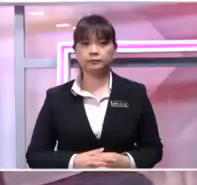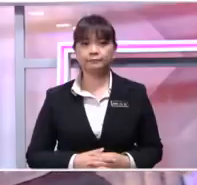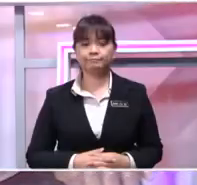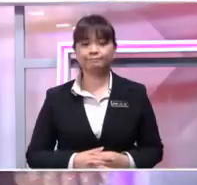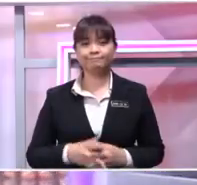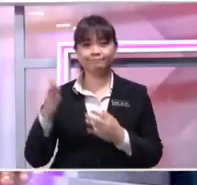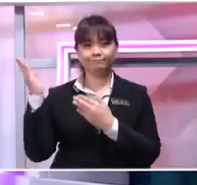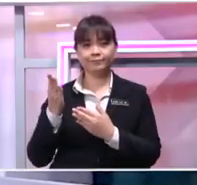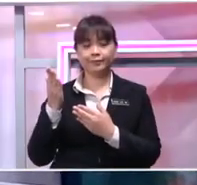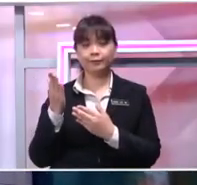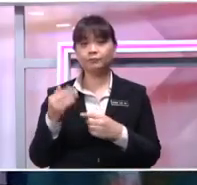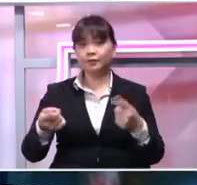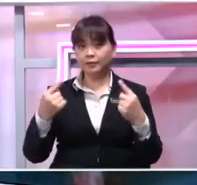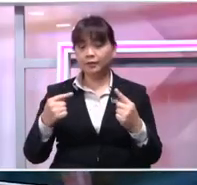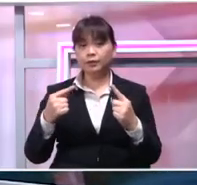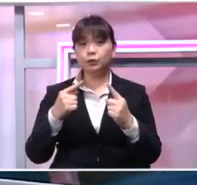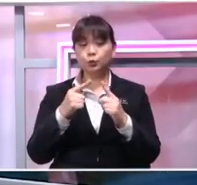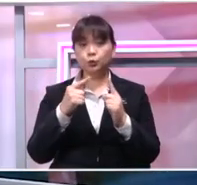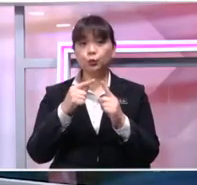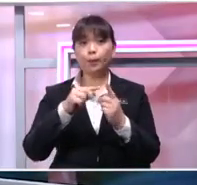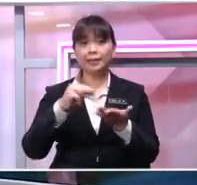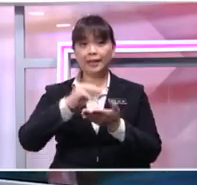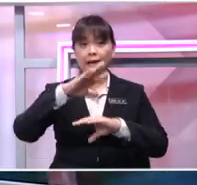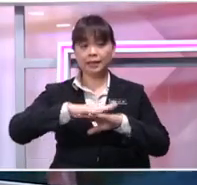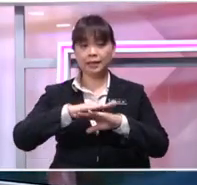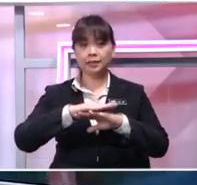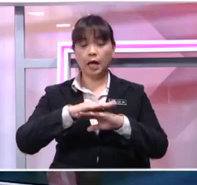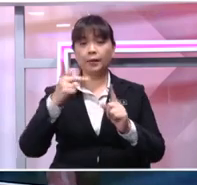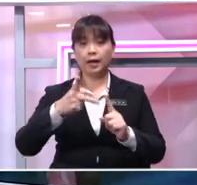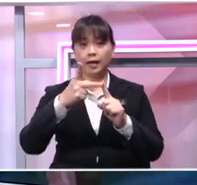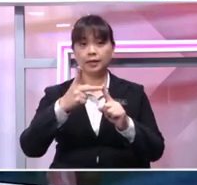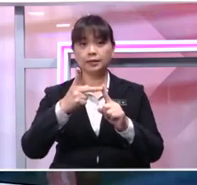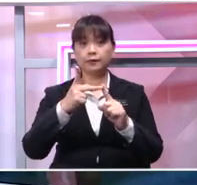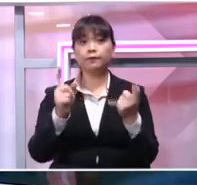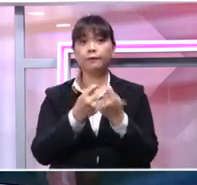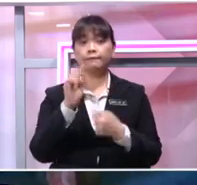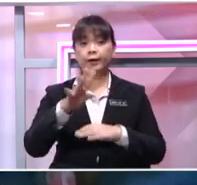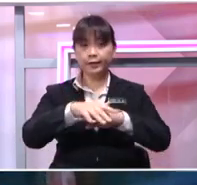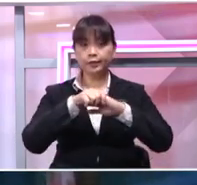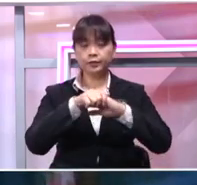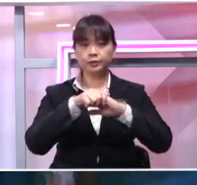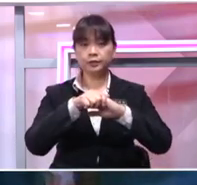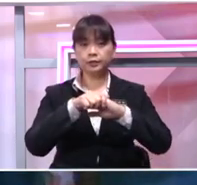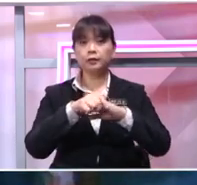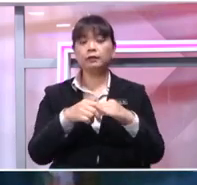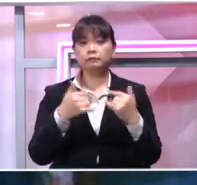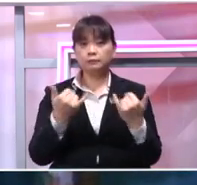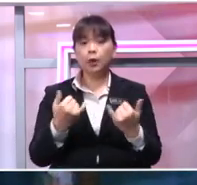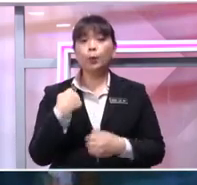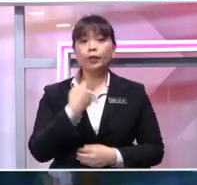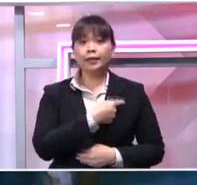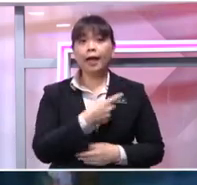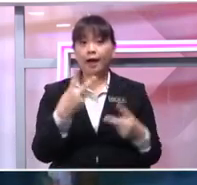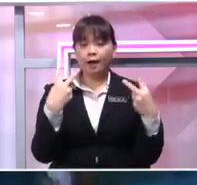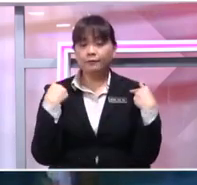Welcome back to slot Menengah Atas, Pendidikan Khas English Language for DidikTV KPM. And as promised, we still have